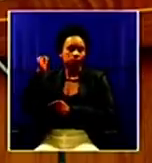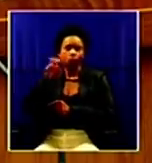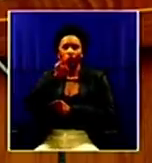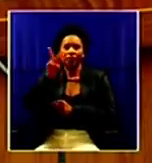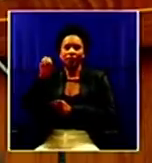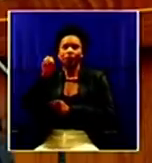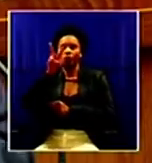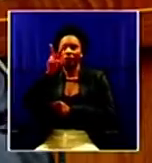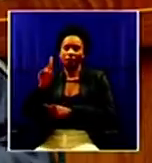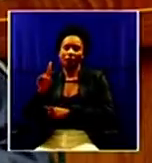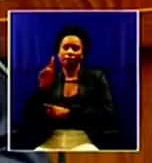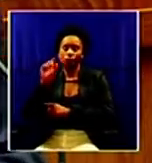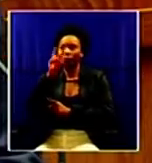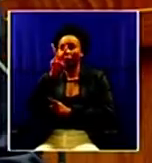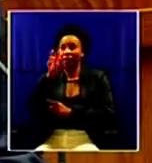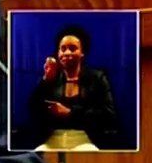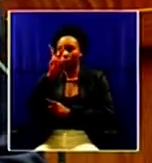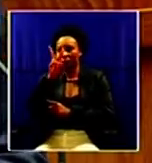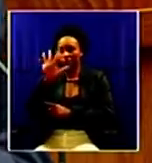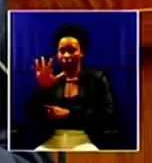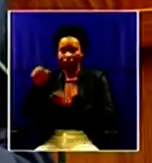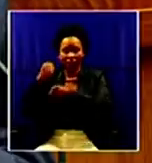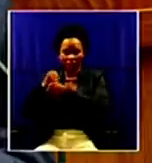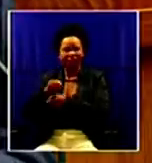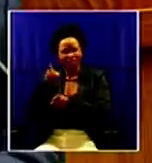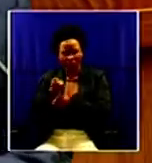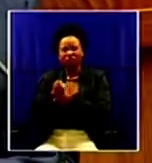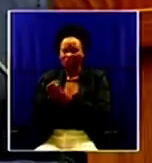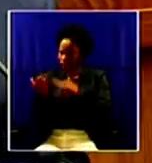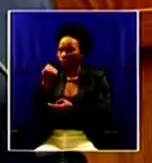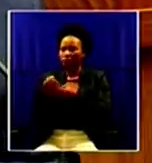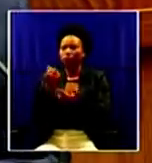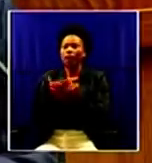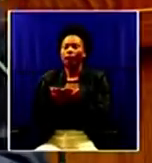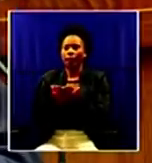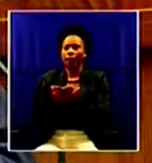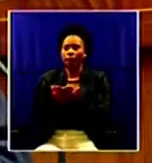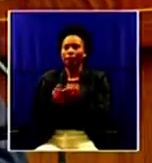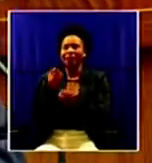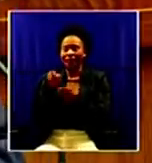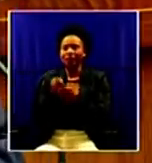path is challenging but achievable. It is the most prudent way